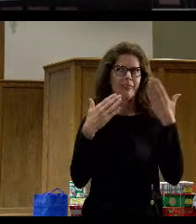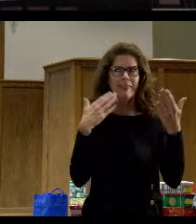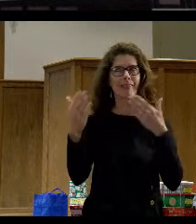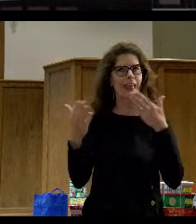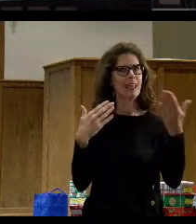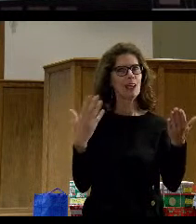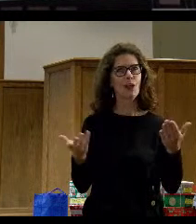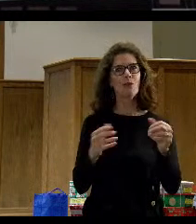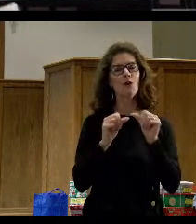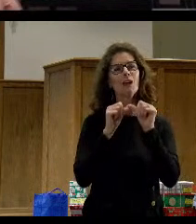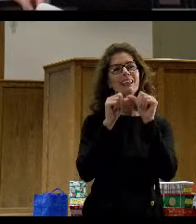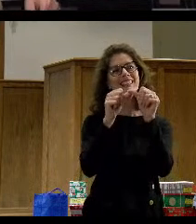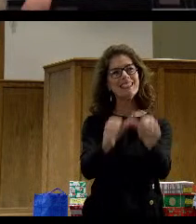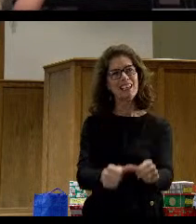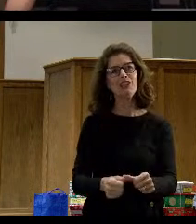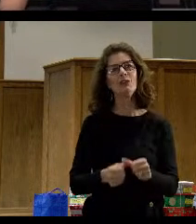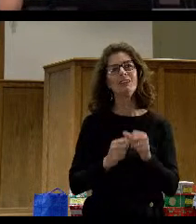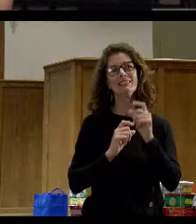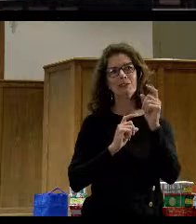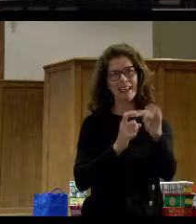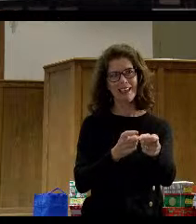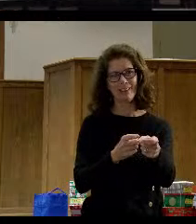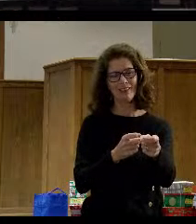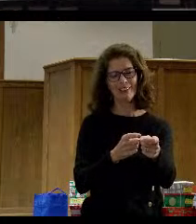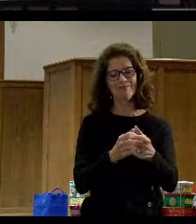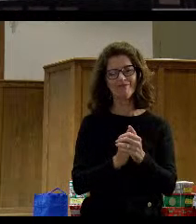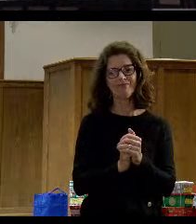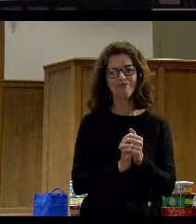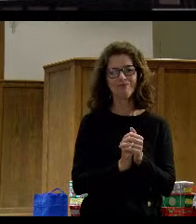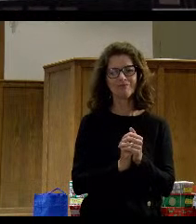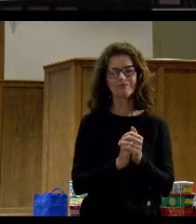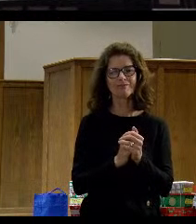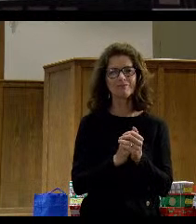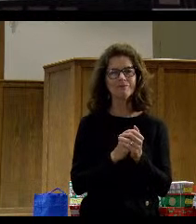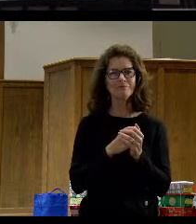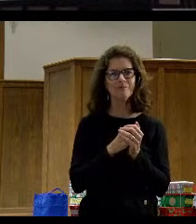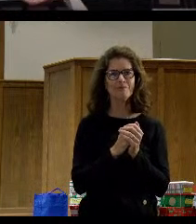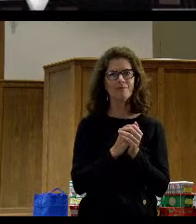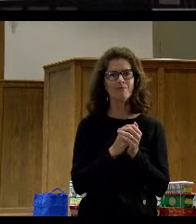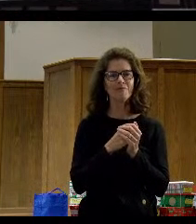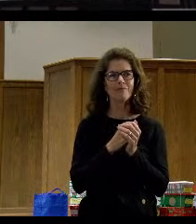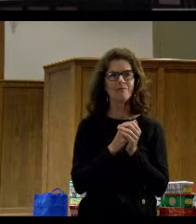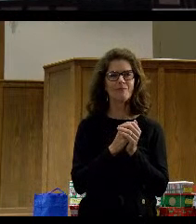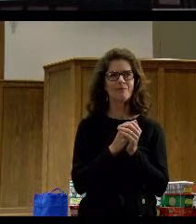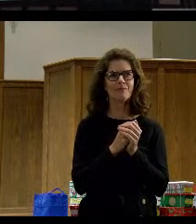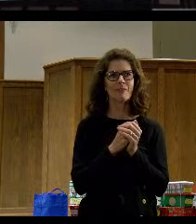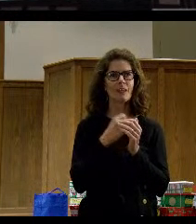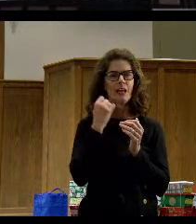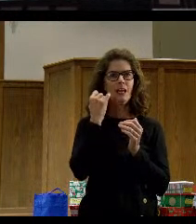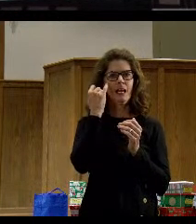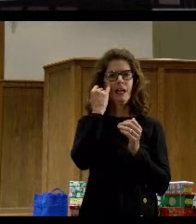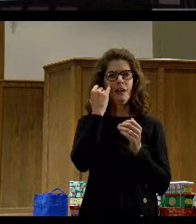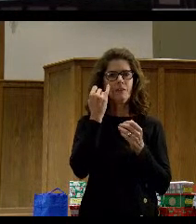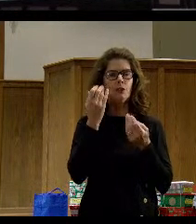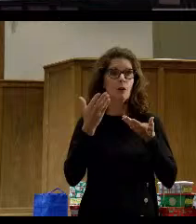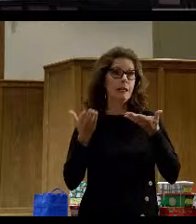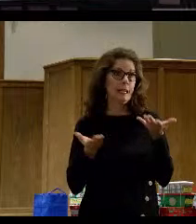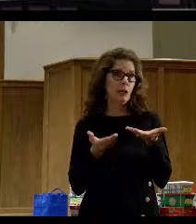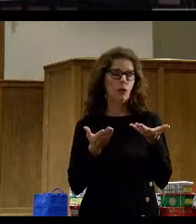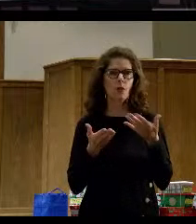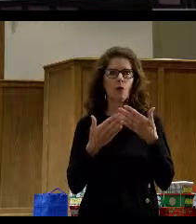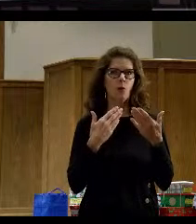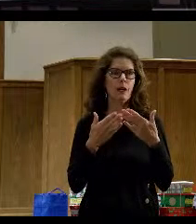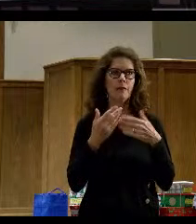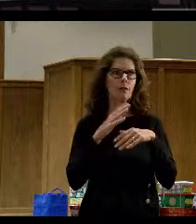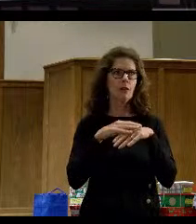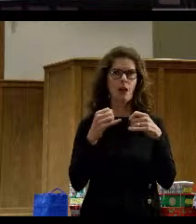on excelling in that grace of giving. If you are with us in any capacity, here in the room, online,